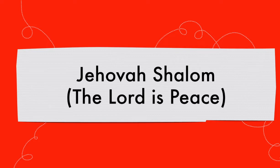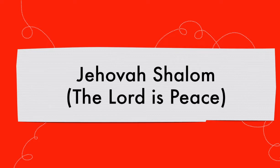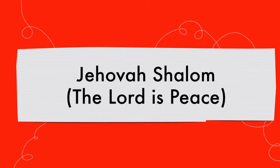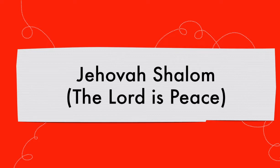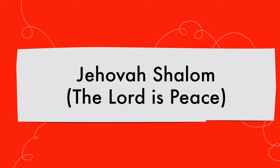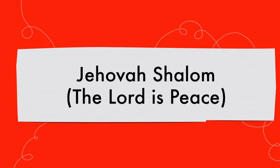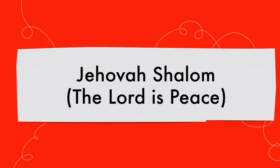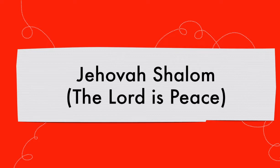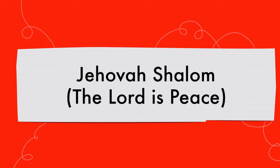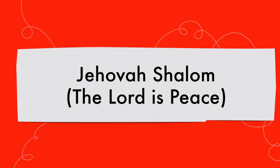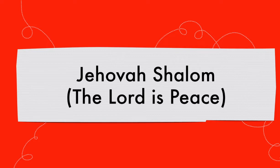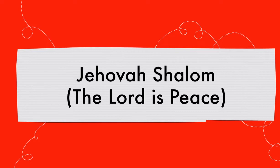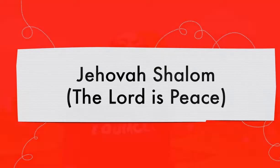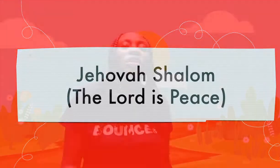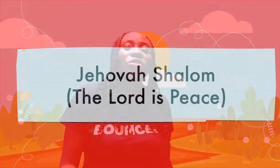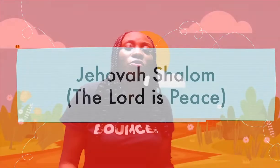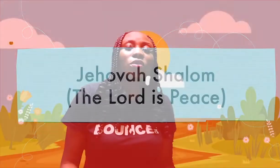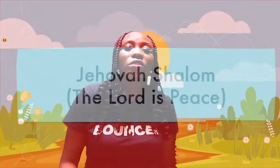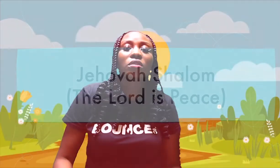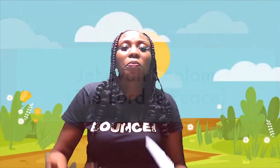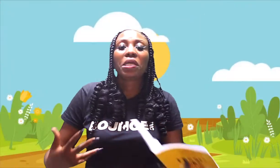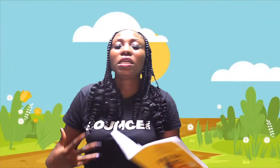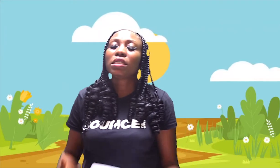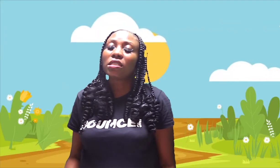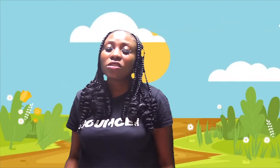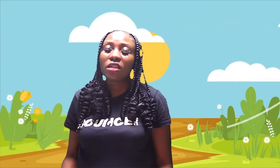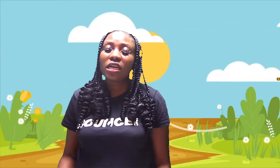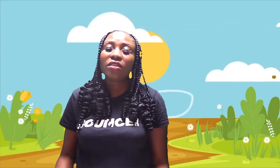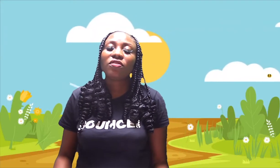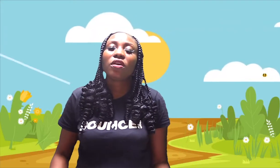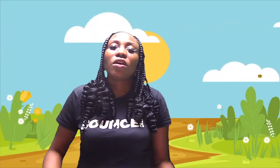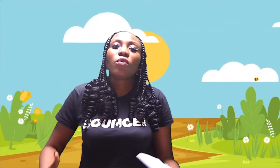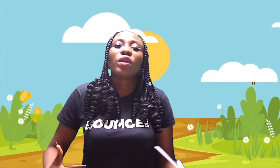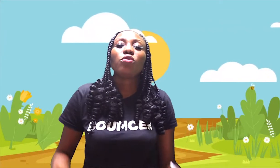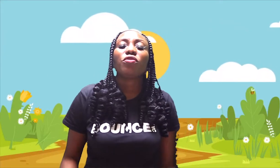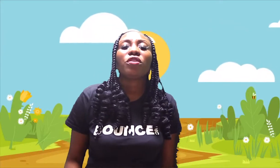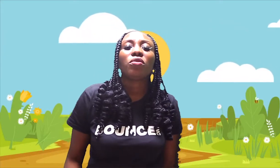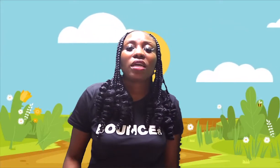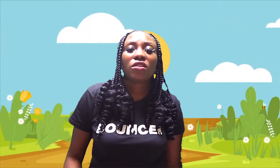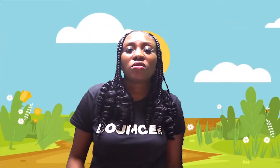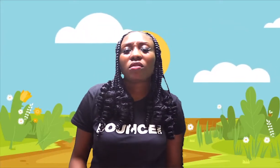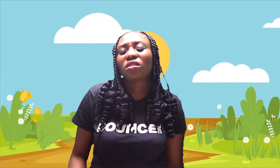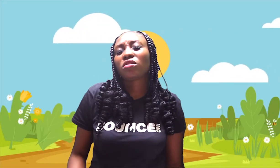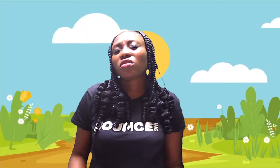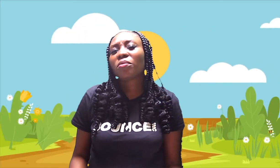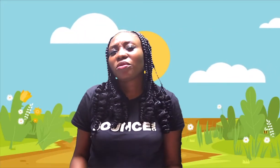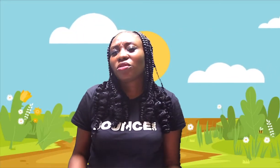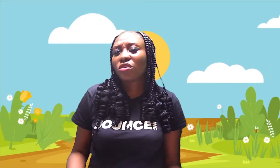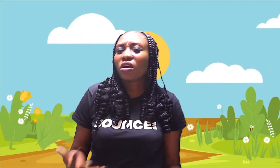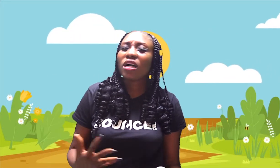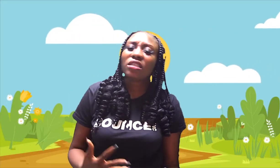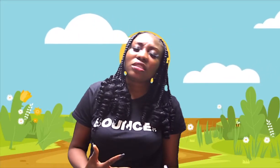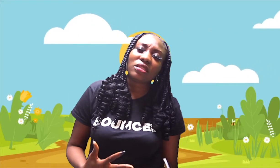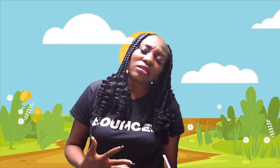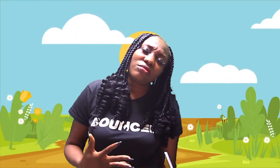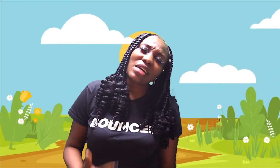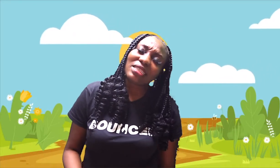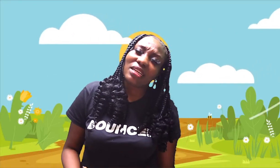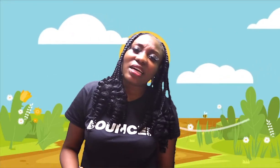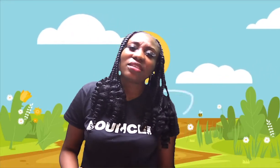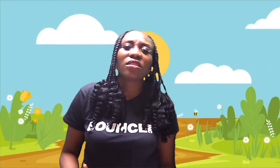is peace. So when you want peace in your life, when you feel like you are troubled, your heart